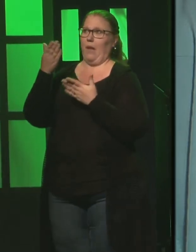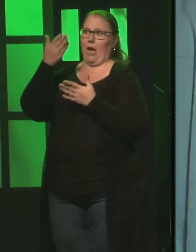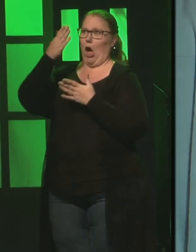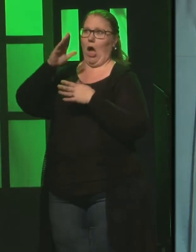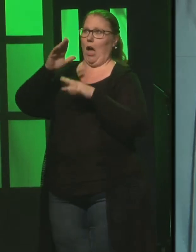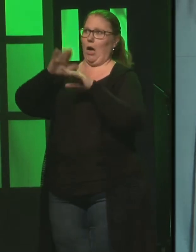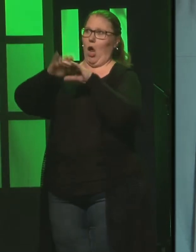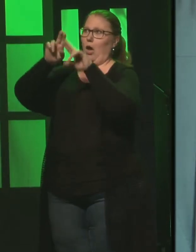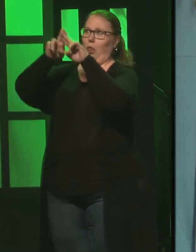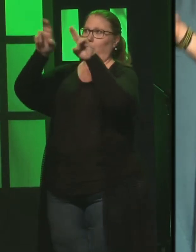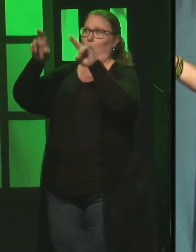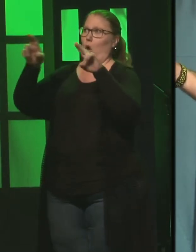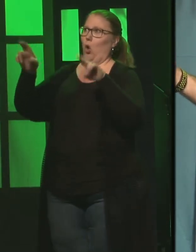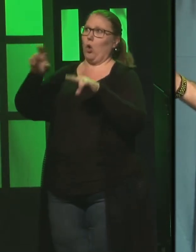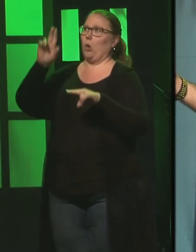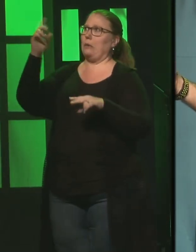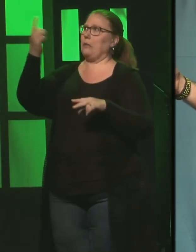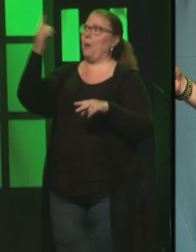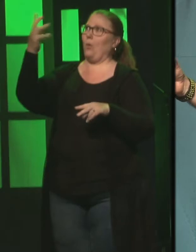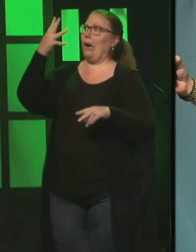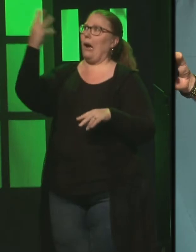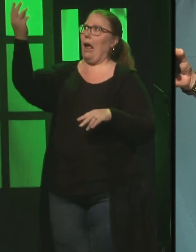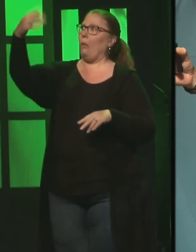throne somewhere out there